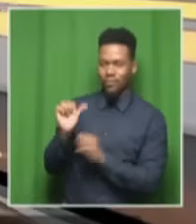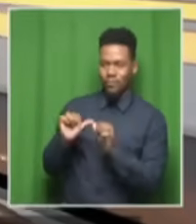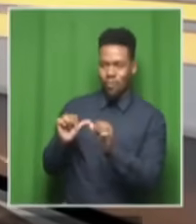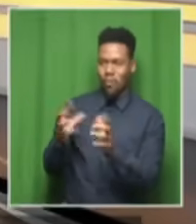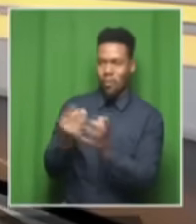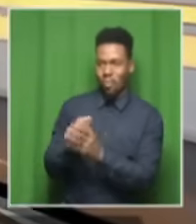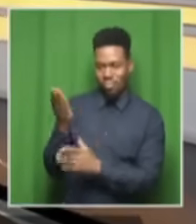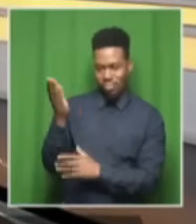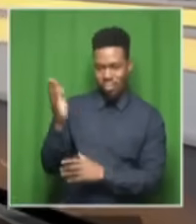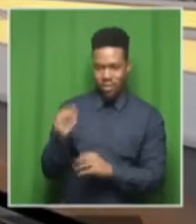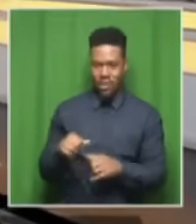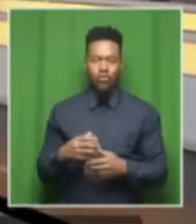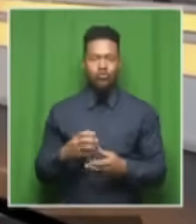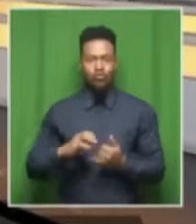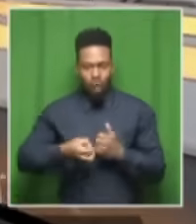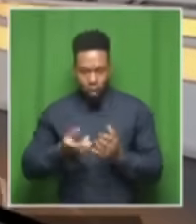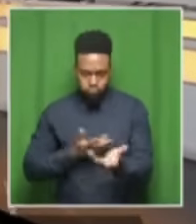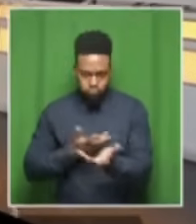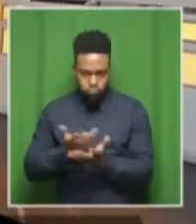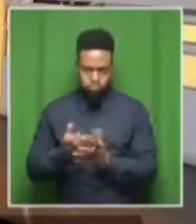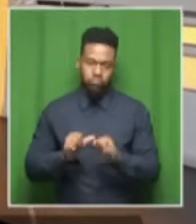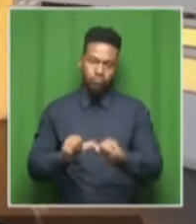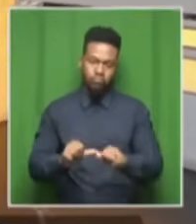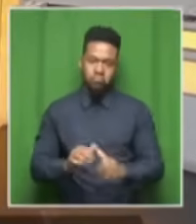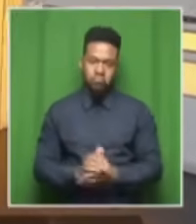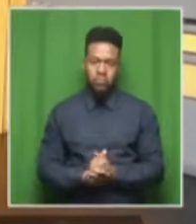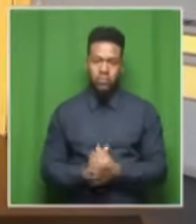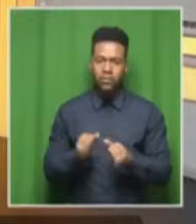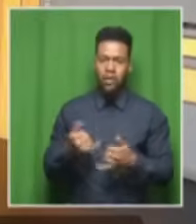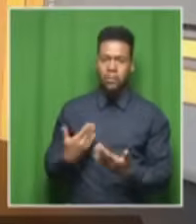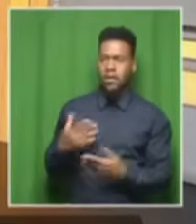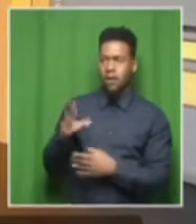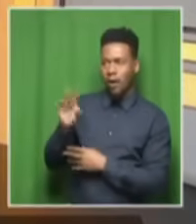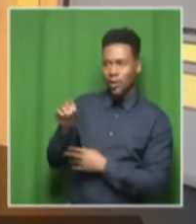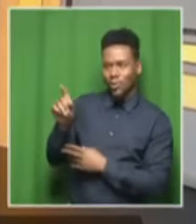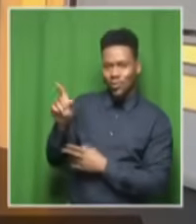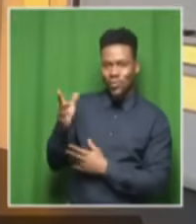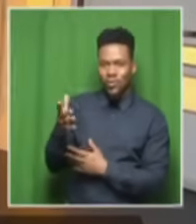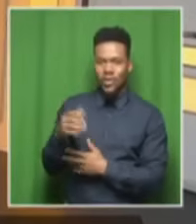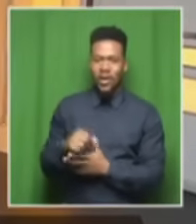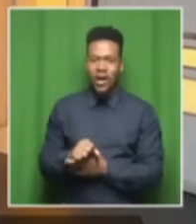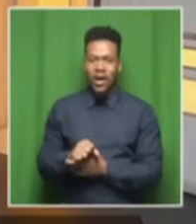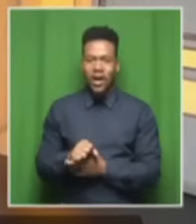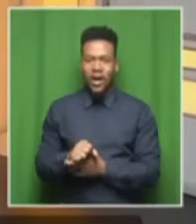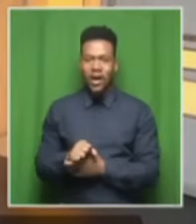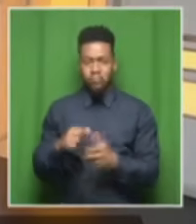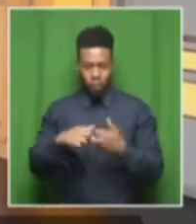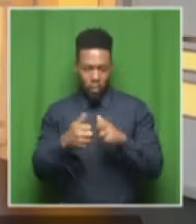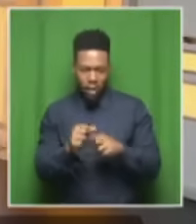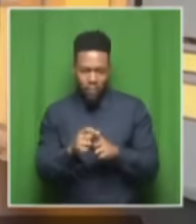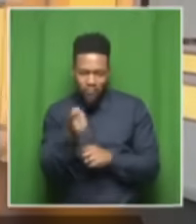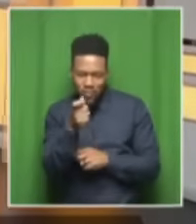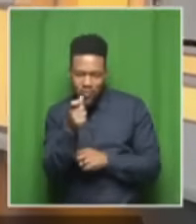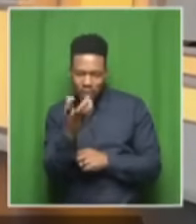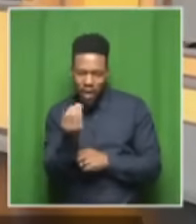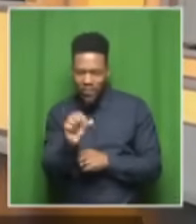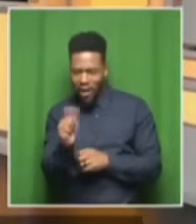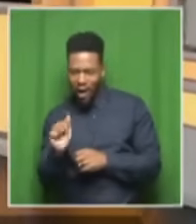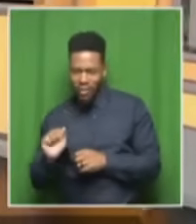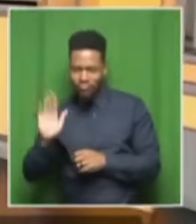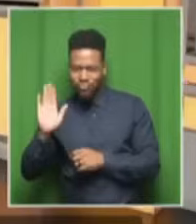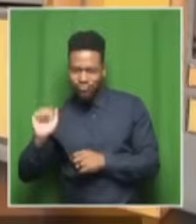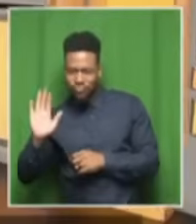this conversation going. So Karnu, I'm going to pick up on you. Simon Kelly, I can see he's having a little bit of problem, but we'll get him back up in a moment and then